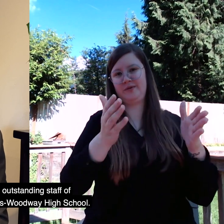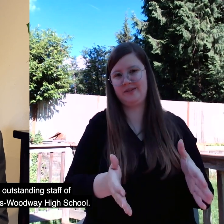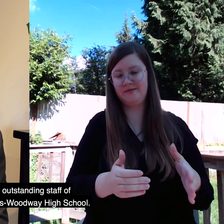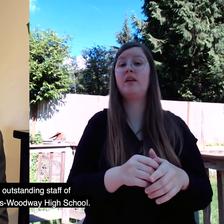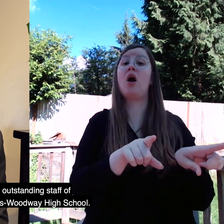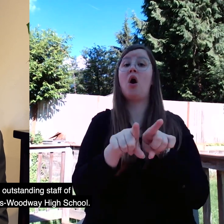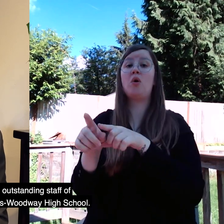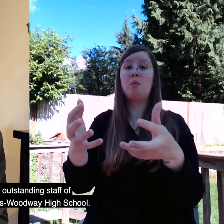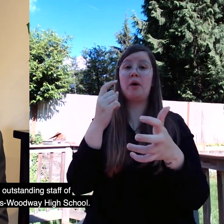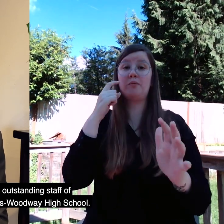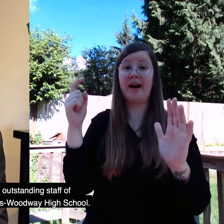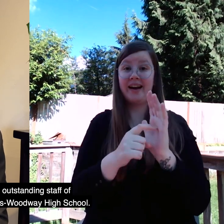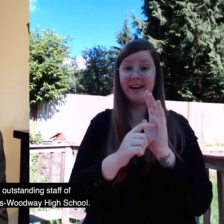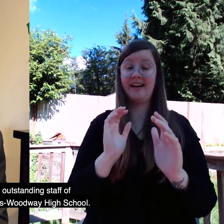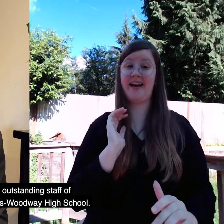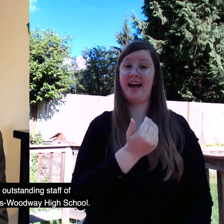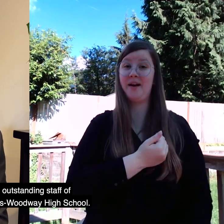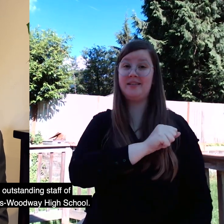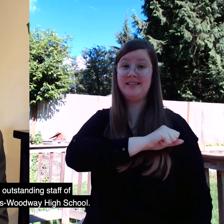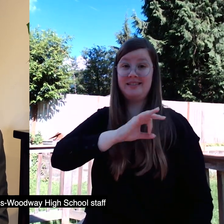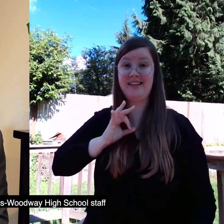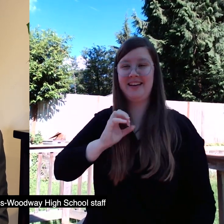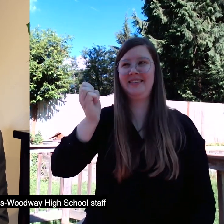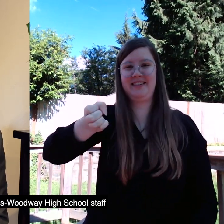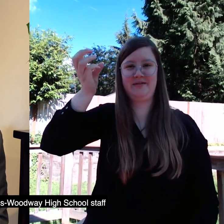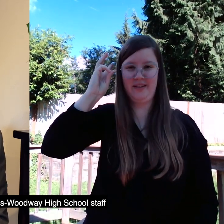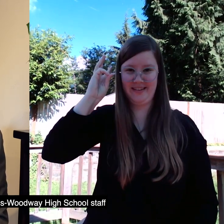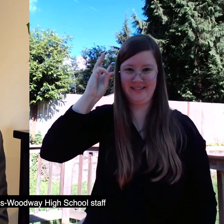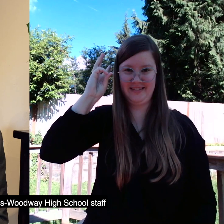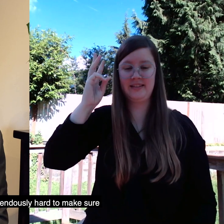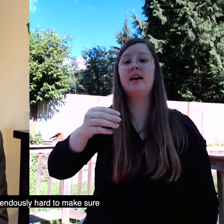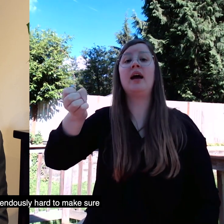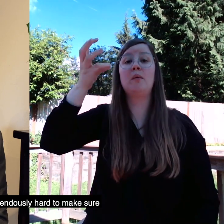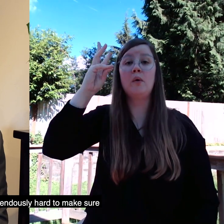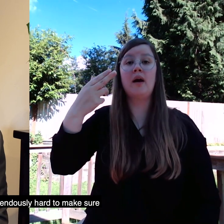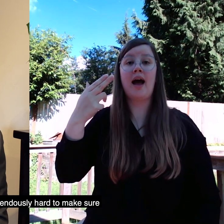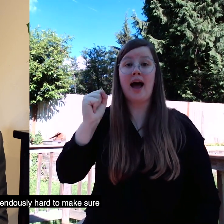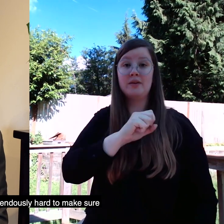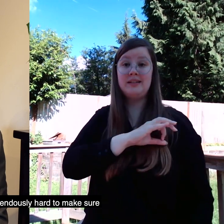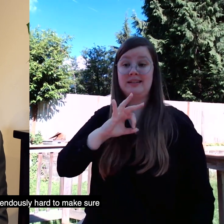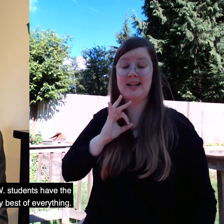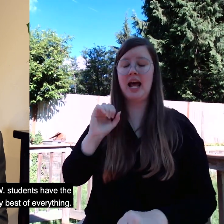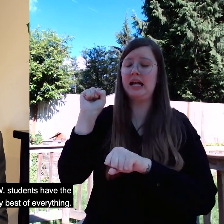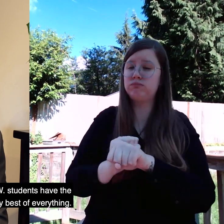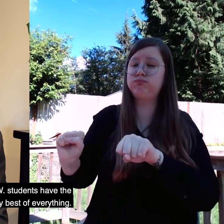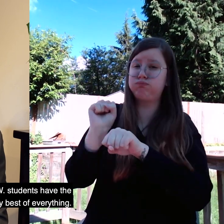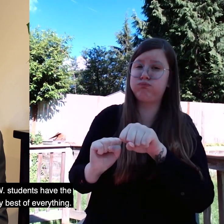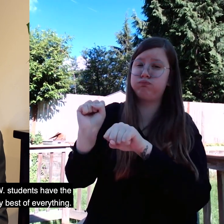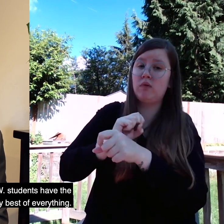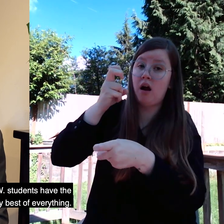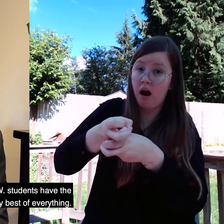the outstanding staff of Edmonds Woodbury High School. The Edmonds Woodbury High School staff works tremendously hard to make sure